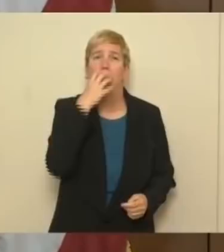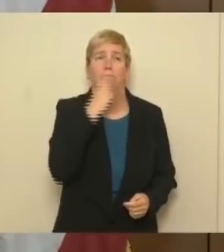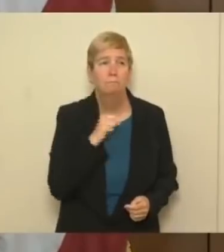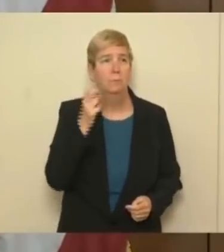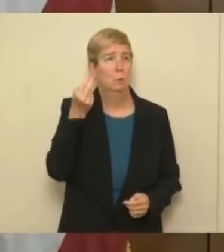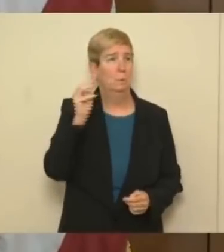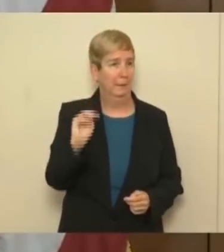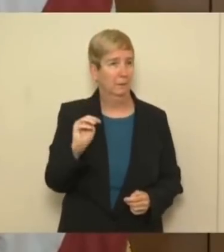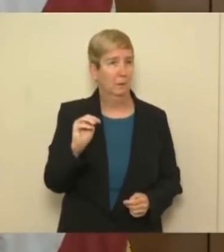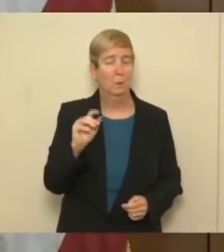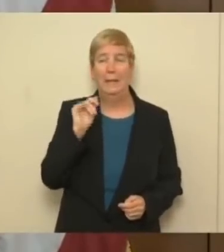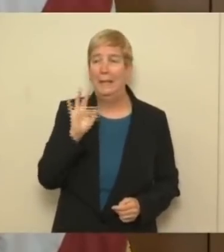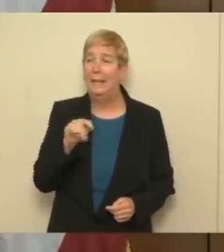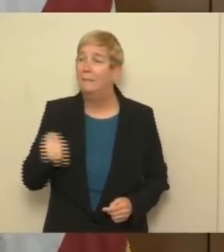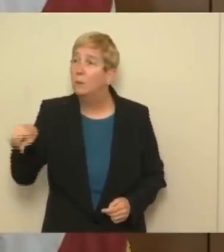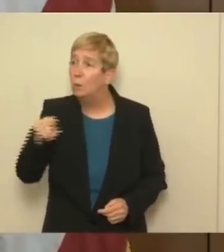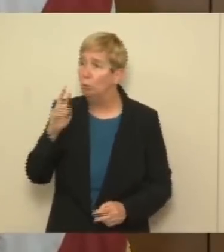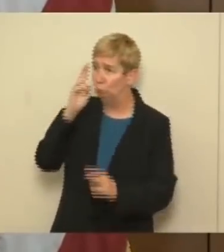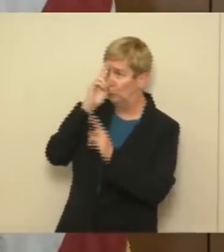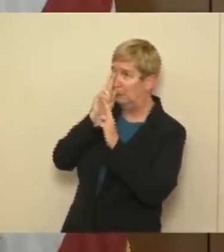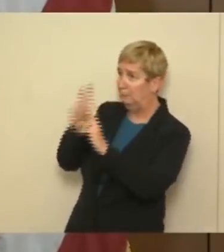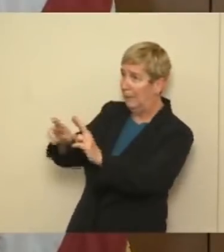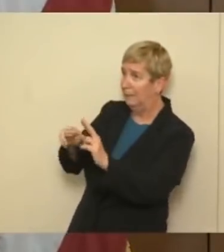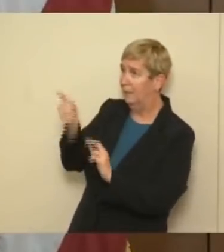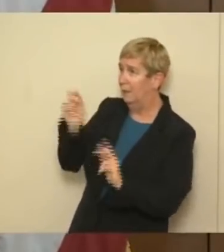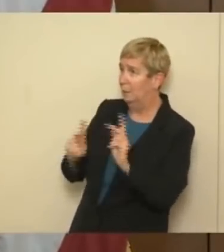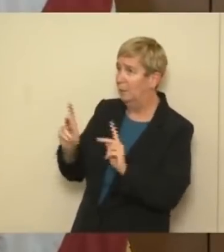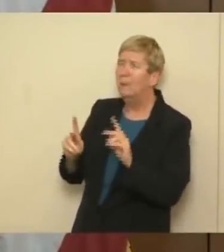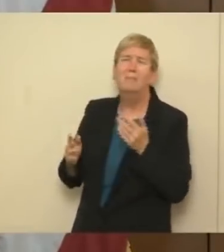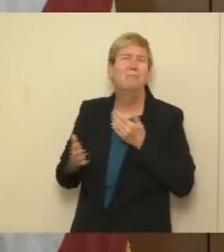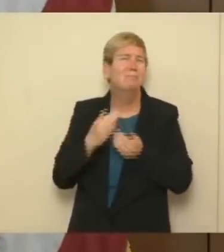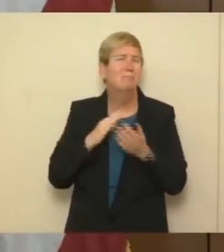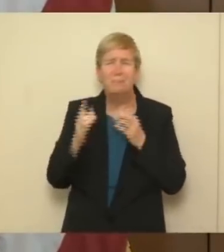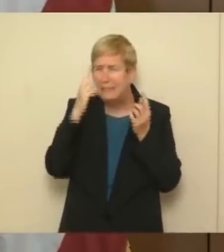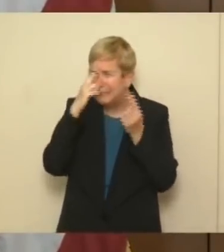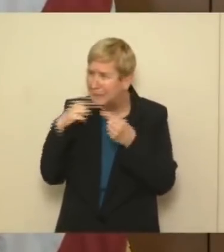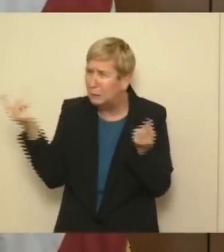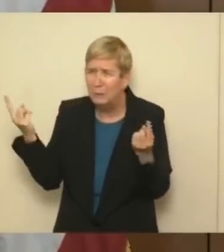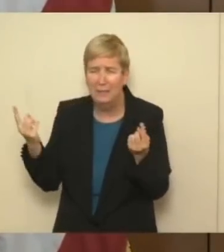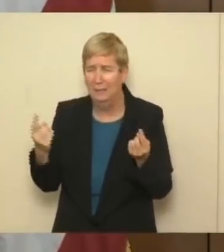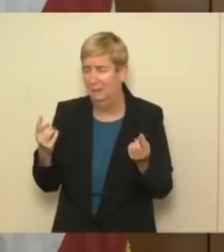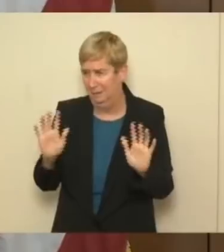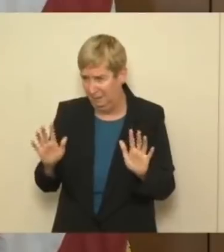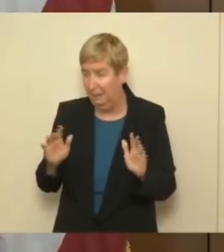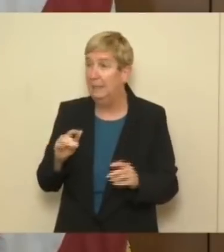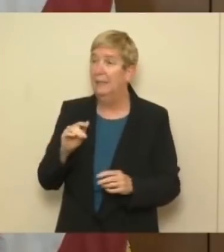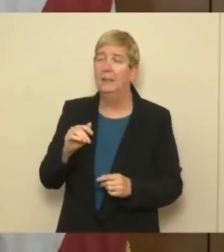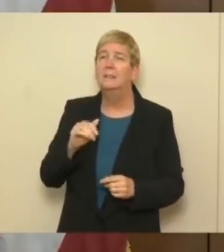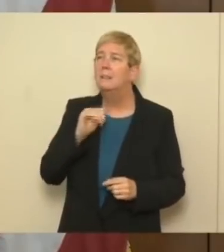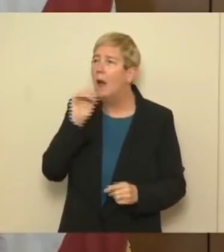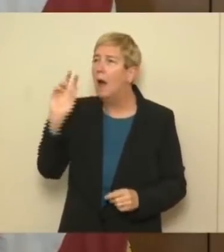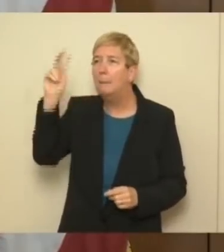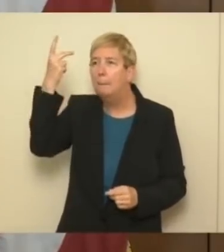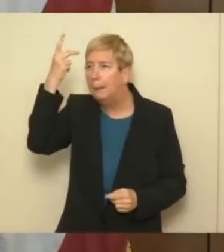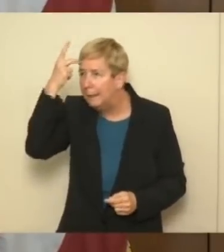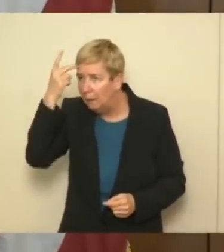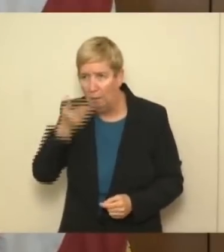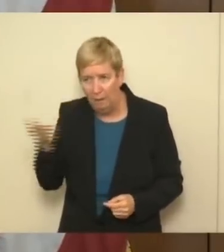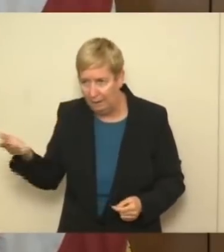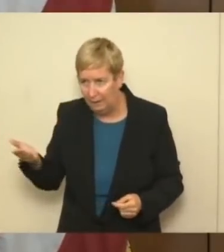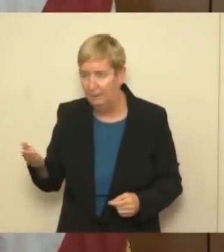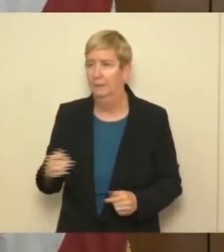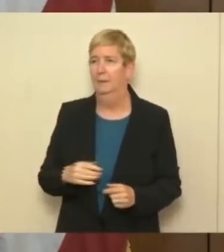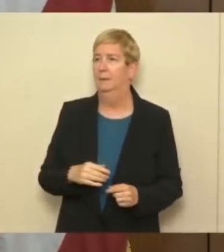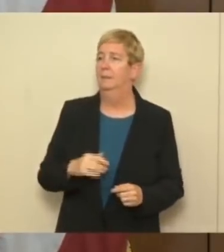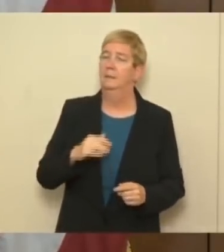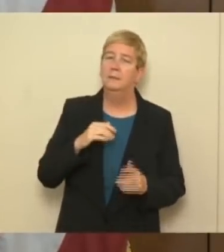and you respect your fellow New Mexican, even if you disagree about wearing a mask, it's not a political statement.